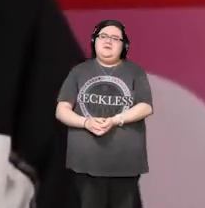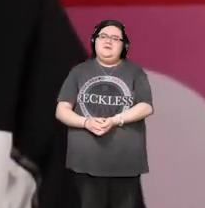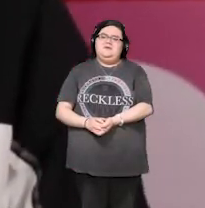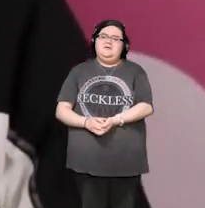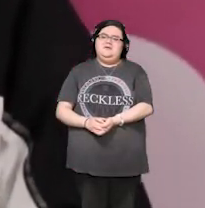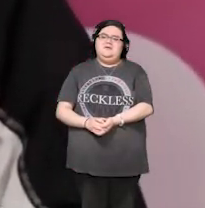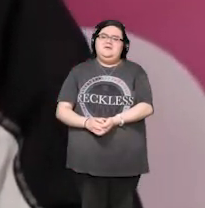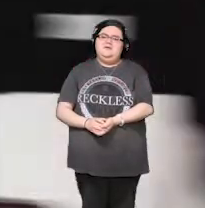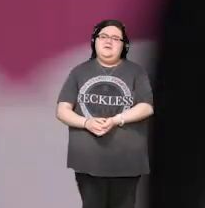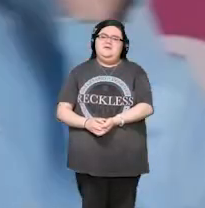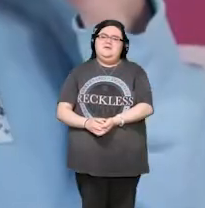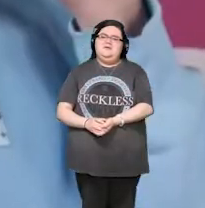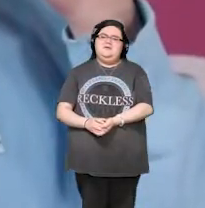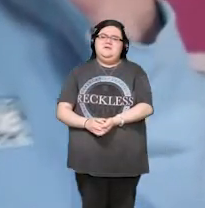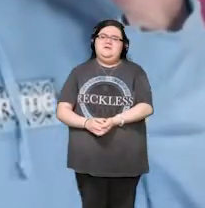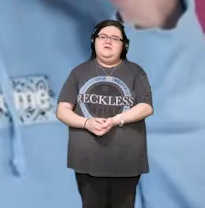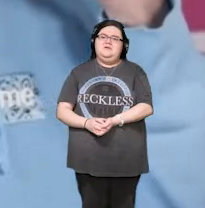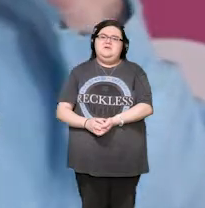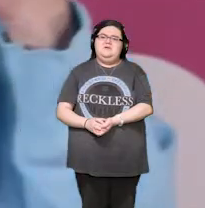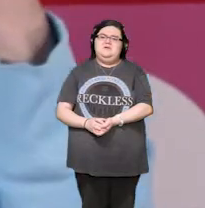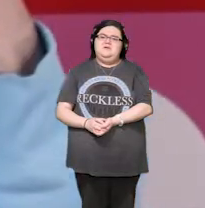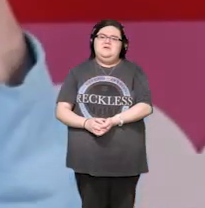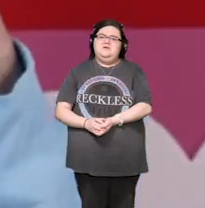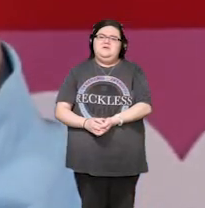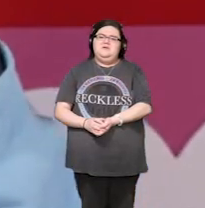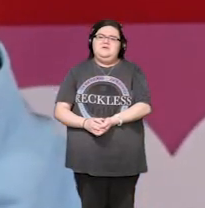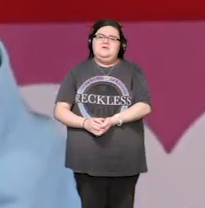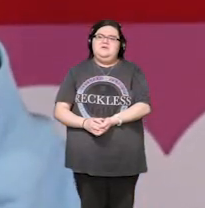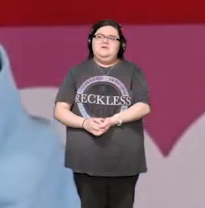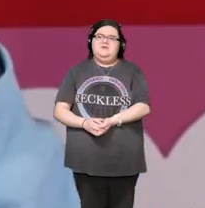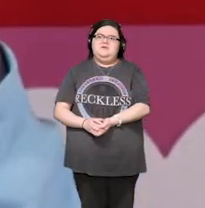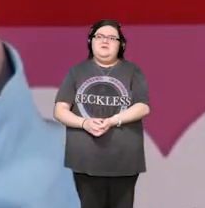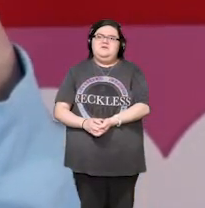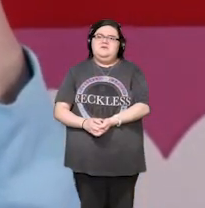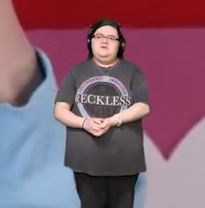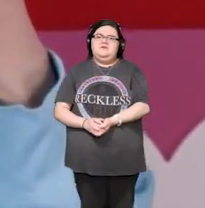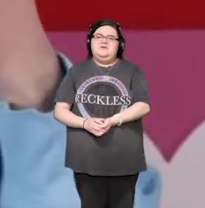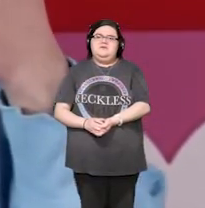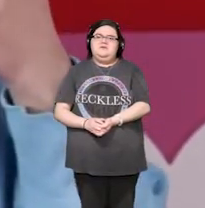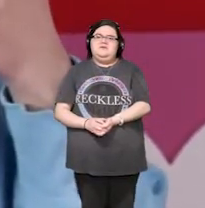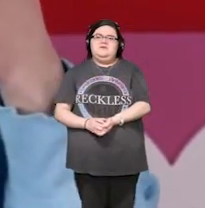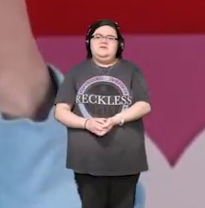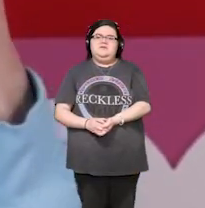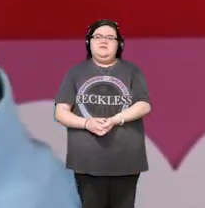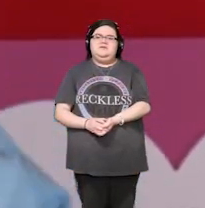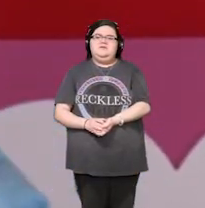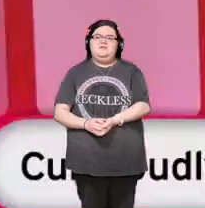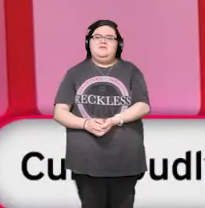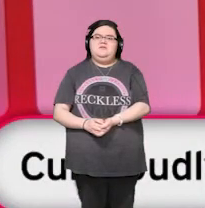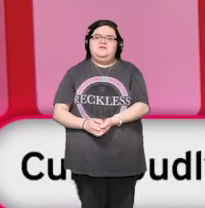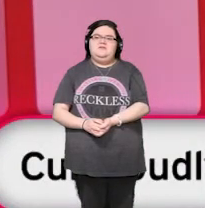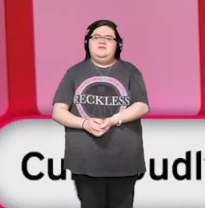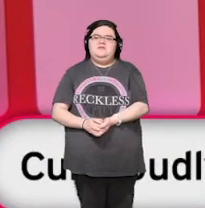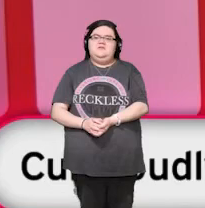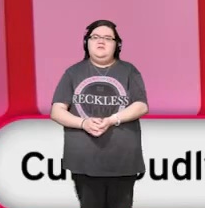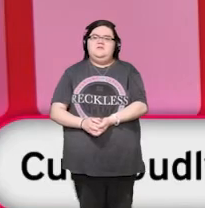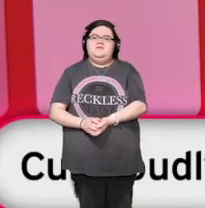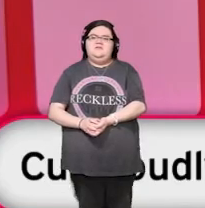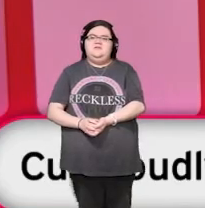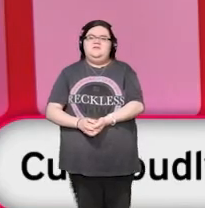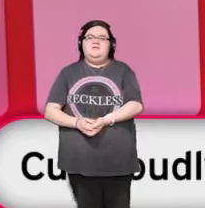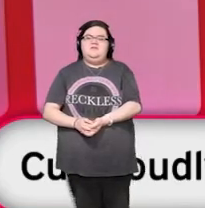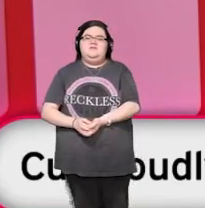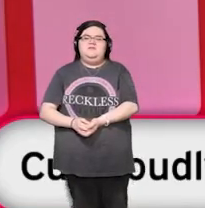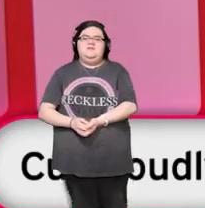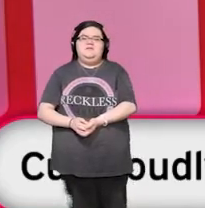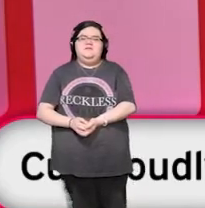fart a day, do you think? Average? I think a decent amount, but I think we fart a decent either. Amount? What are we talking about? 10, 20? Yeah, maybe. 10? 10, 20?